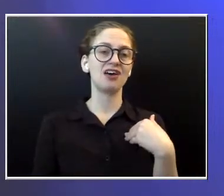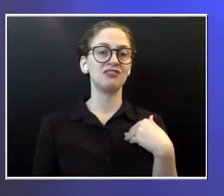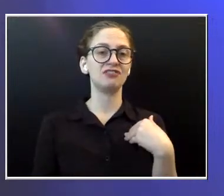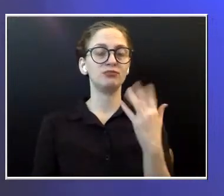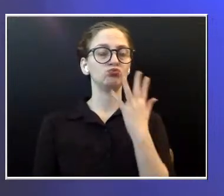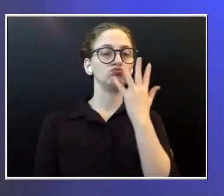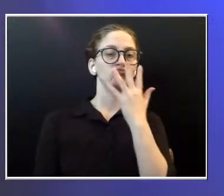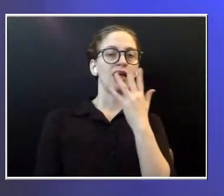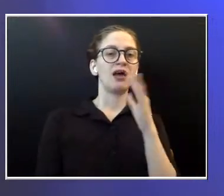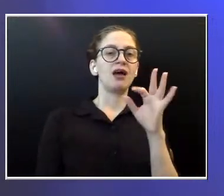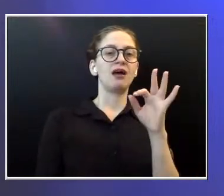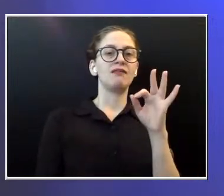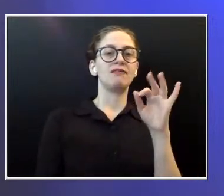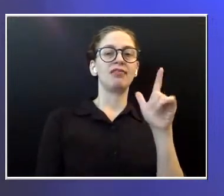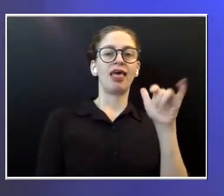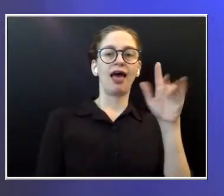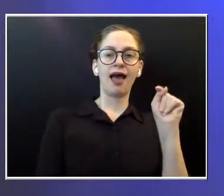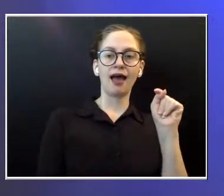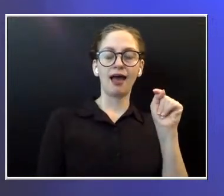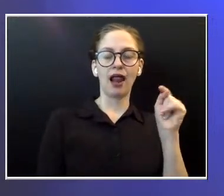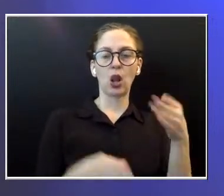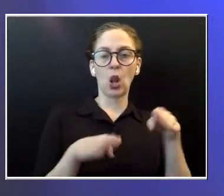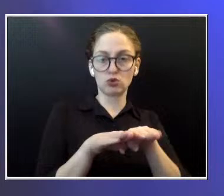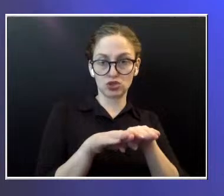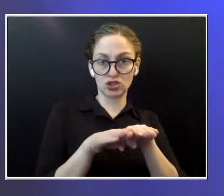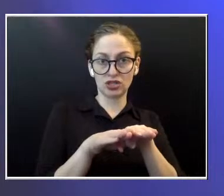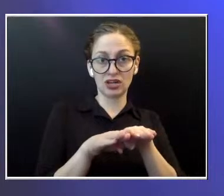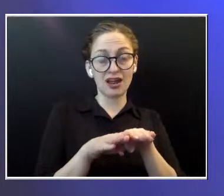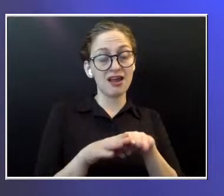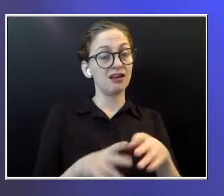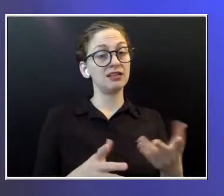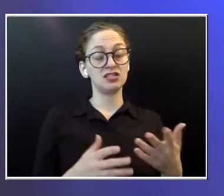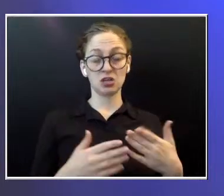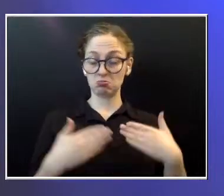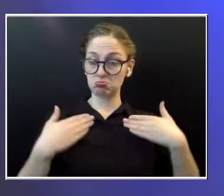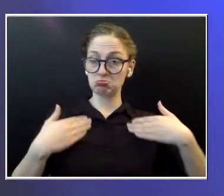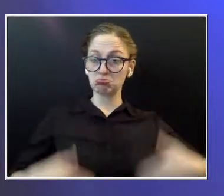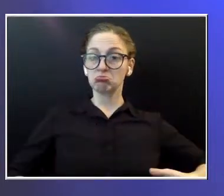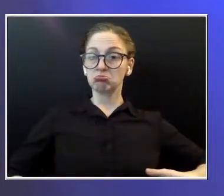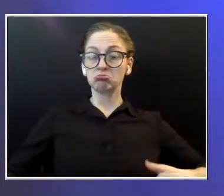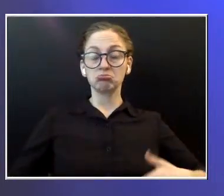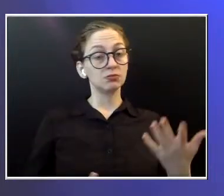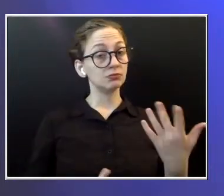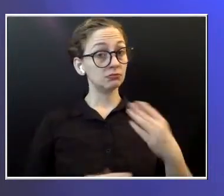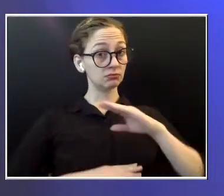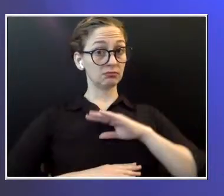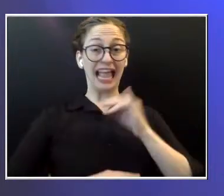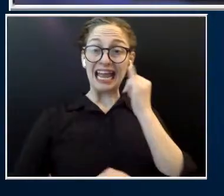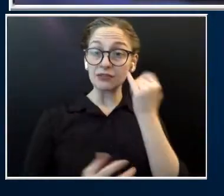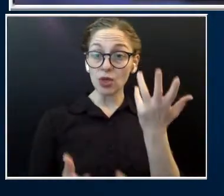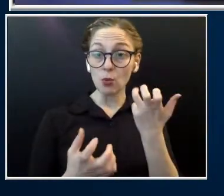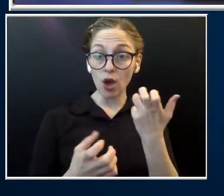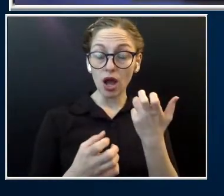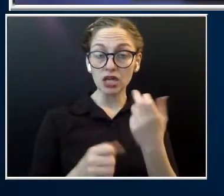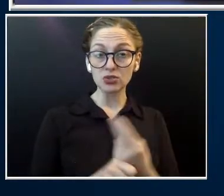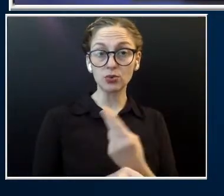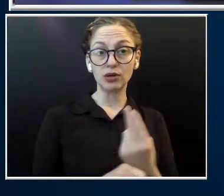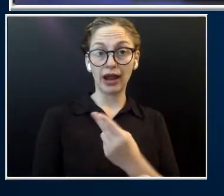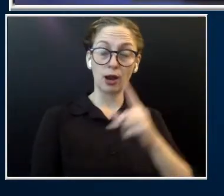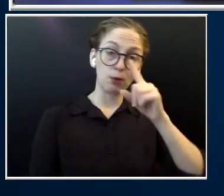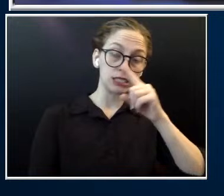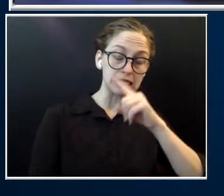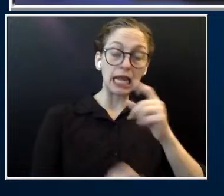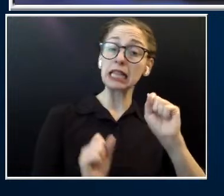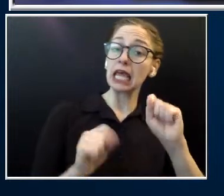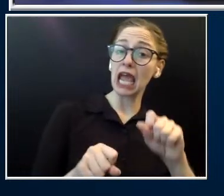flat closure that they're happy with, and then if they want to wear a prosthetic or something like that, they can or not. All right.